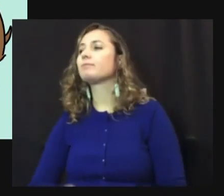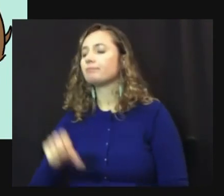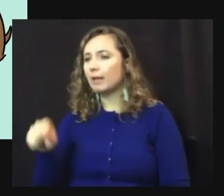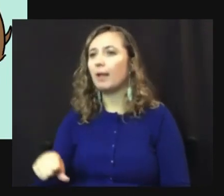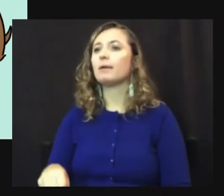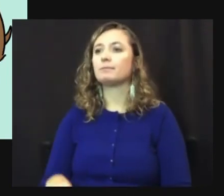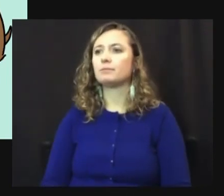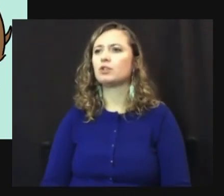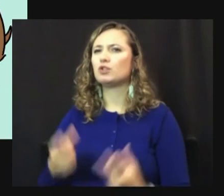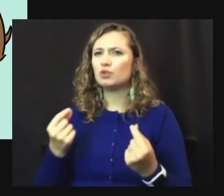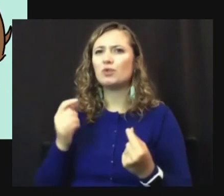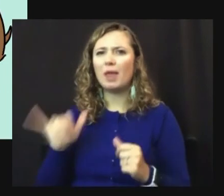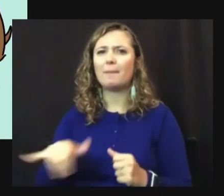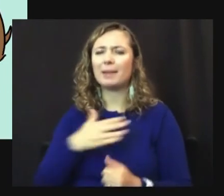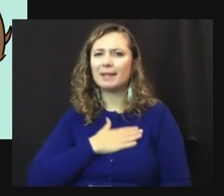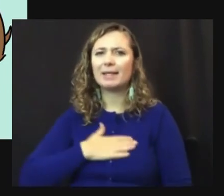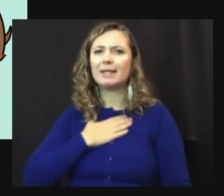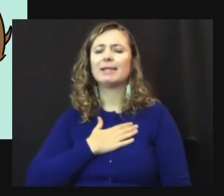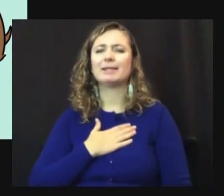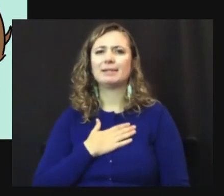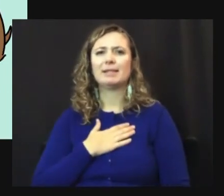Do that, please. Do that.